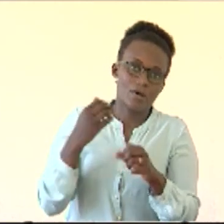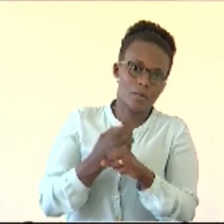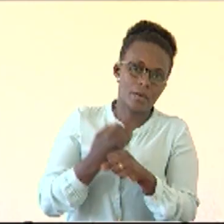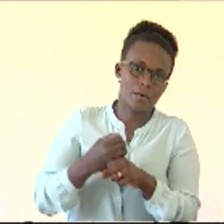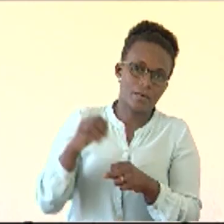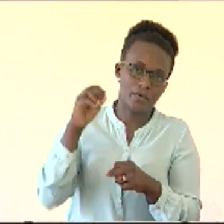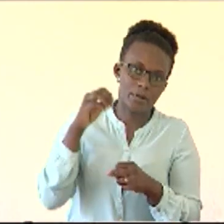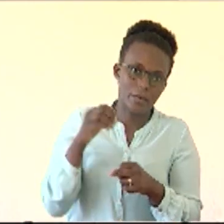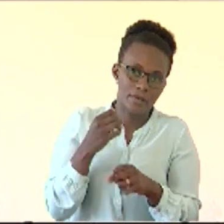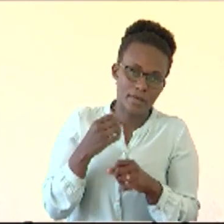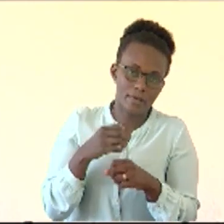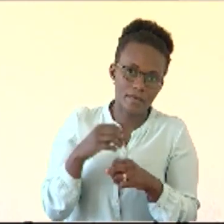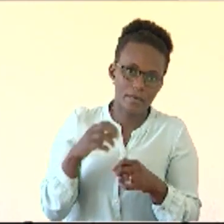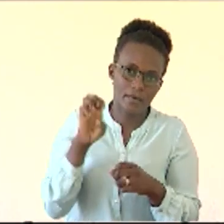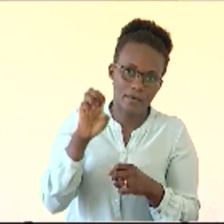electrodes.